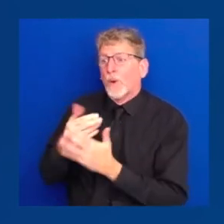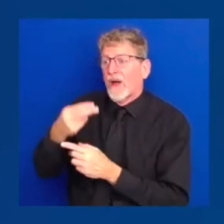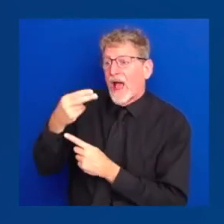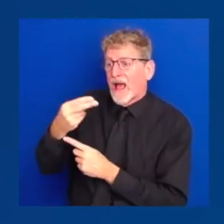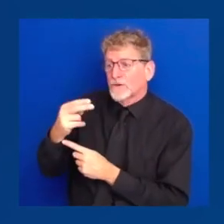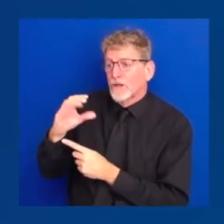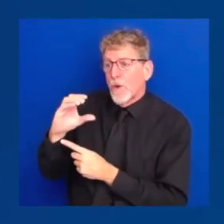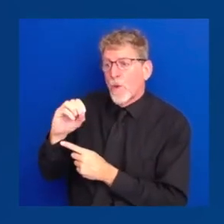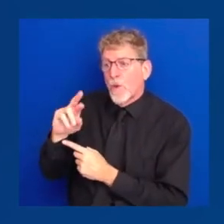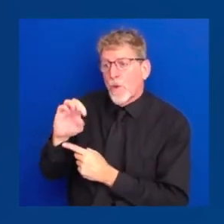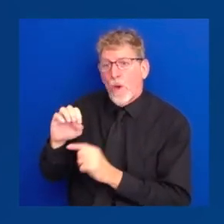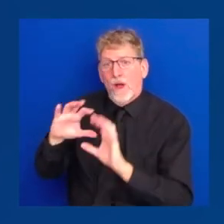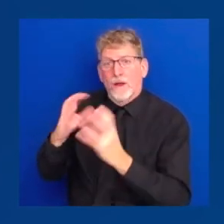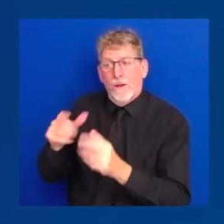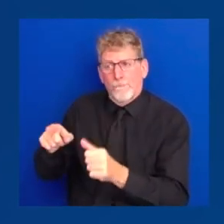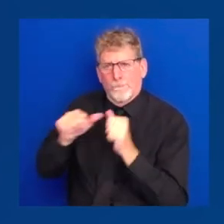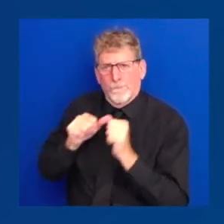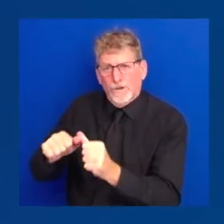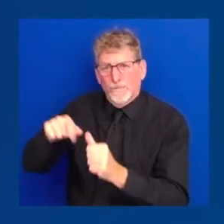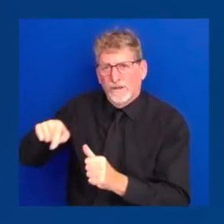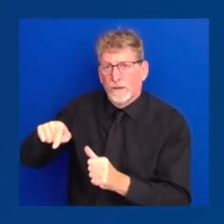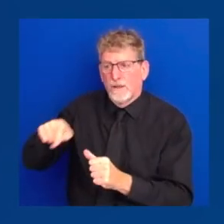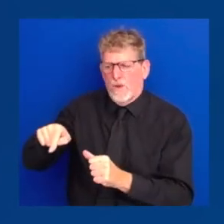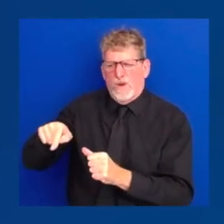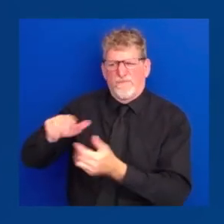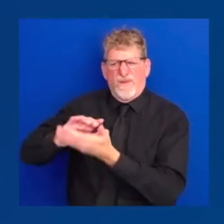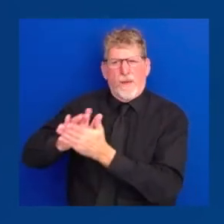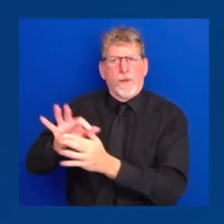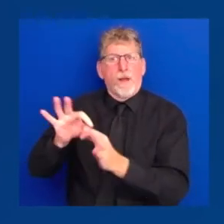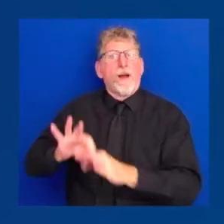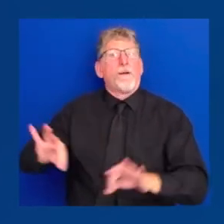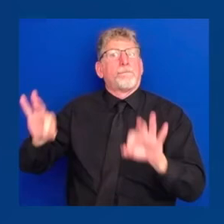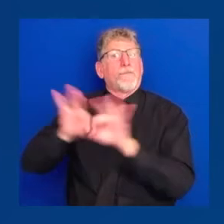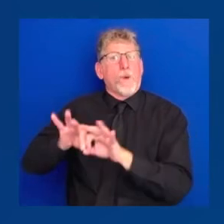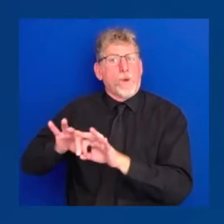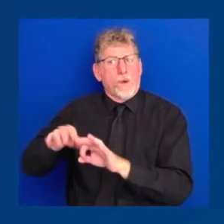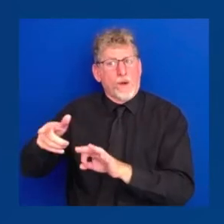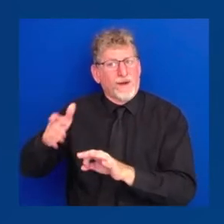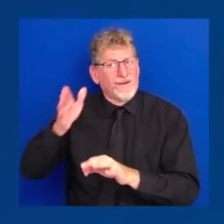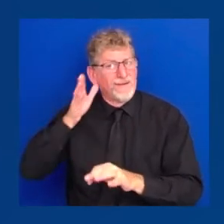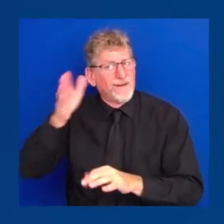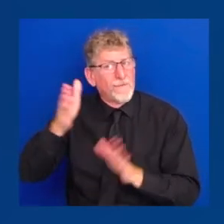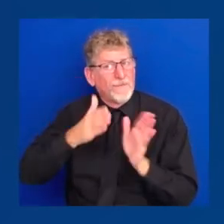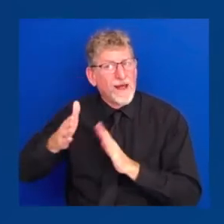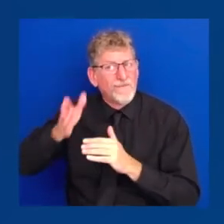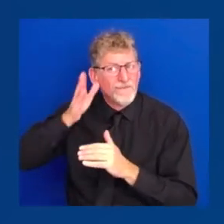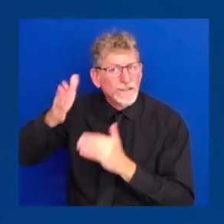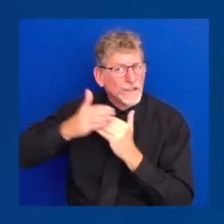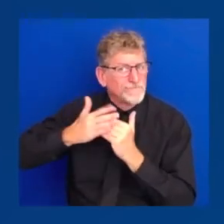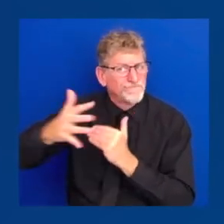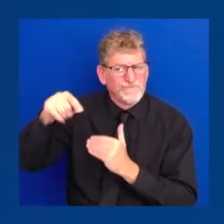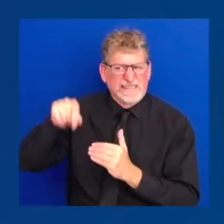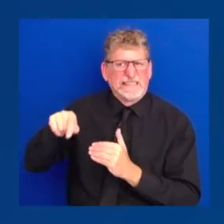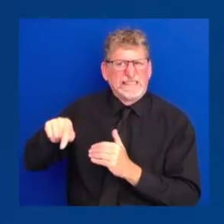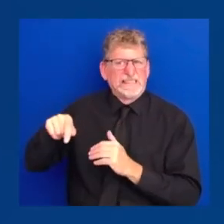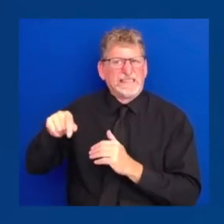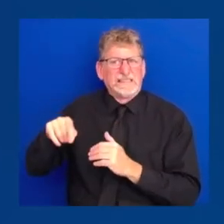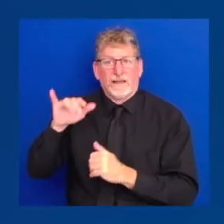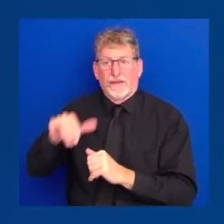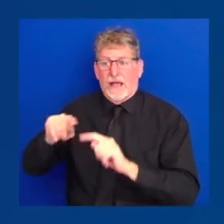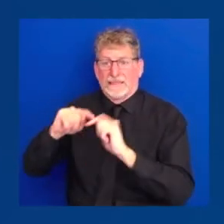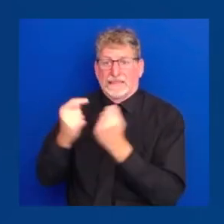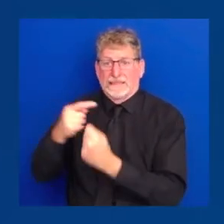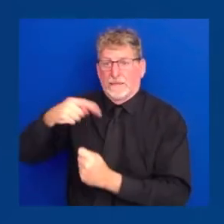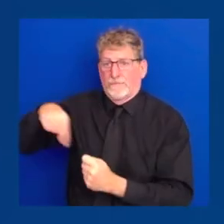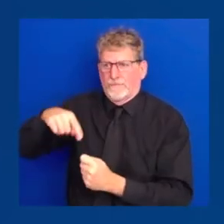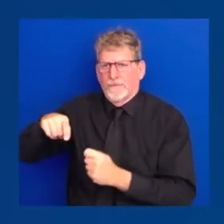the execution of this plan. And HCORE has learned from the lessons that we saw from Operation Warp Speed when